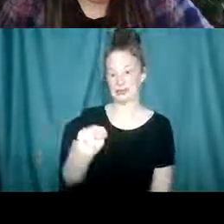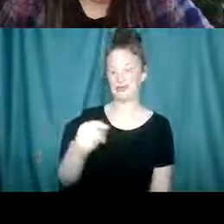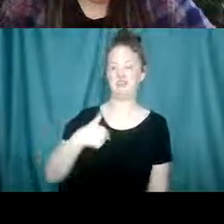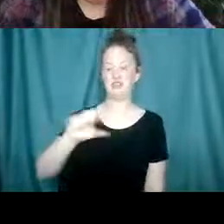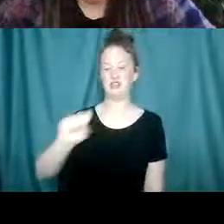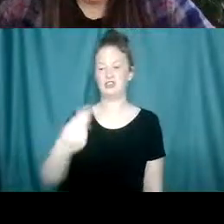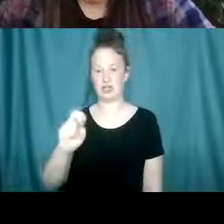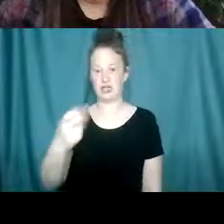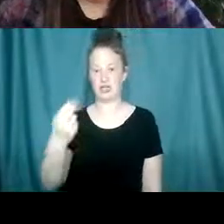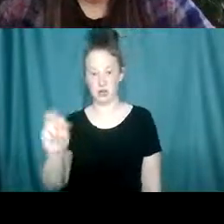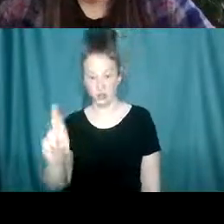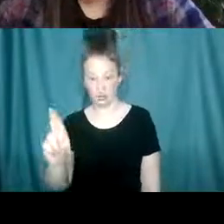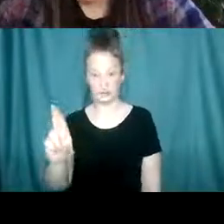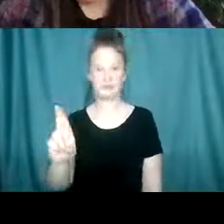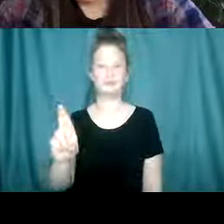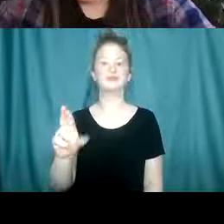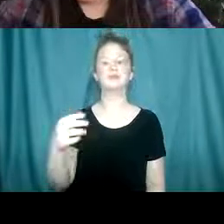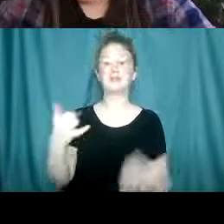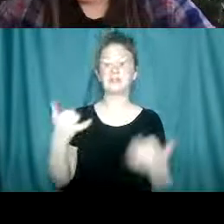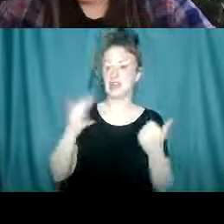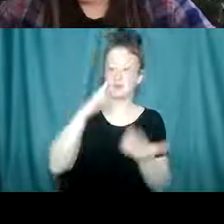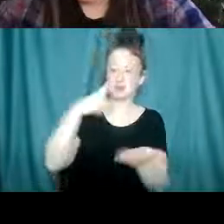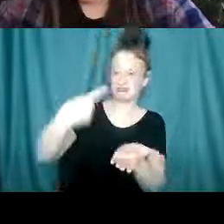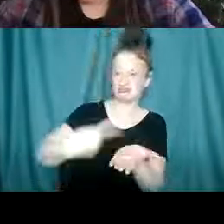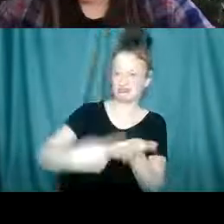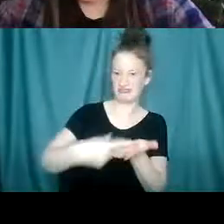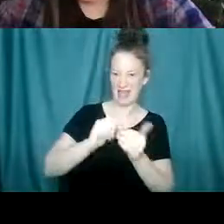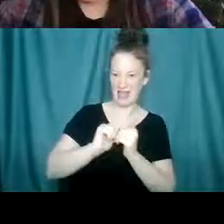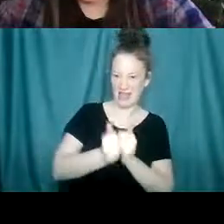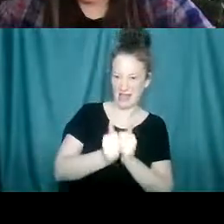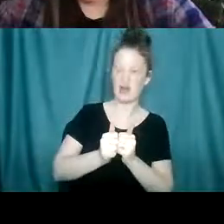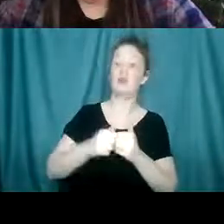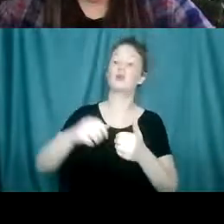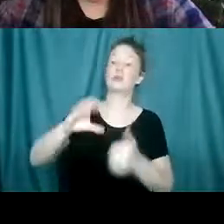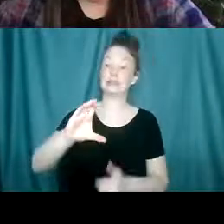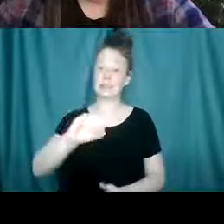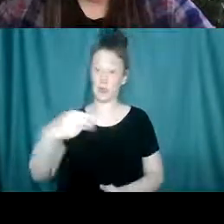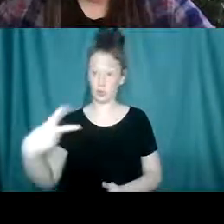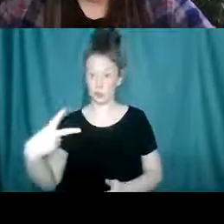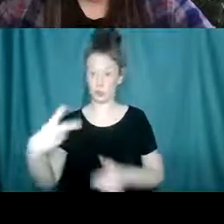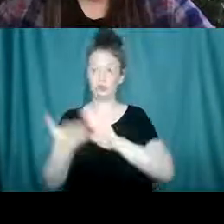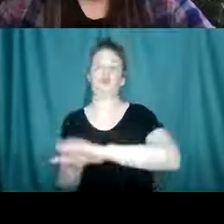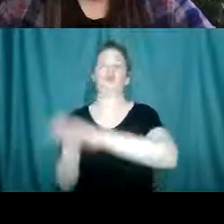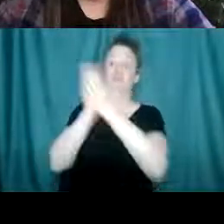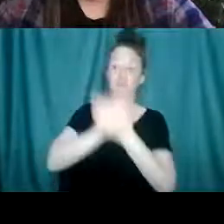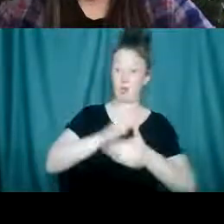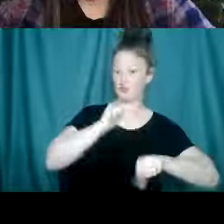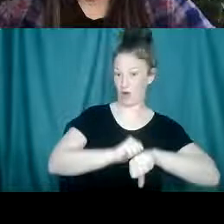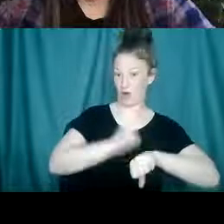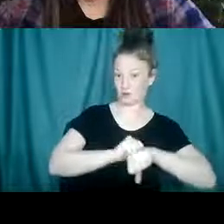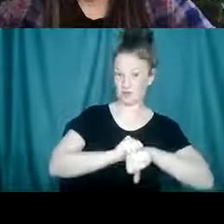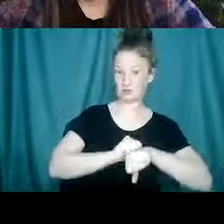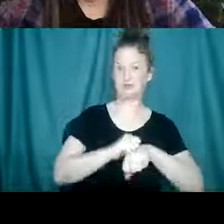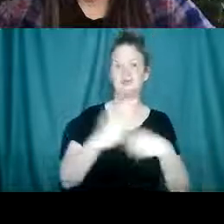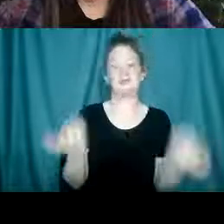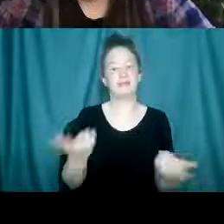we'll really talk about how to turn carbon dioxide into rocks today. And of course, geologists, we